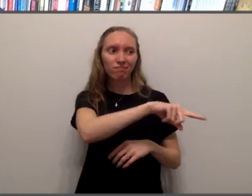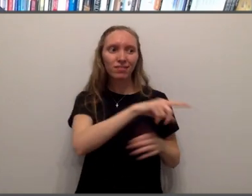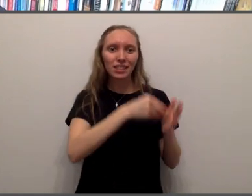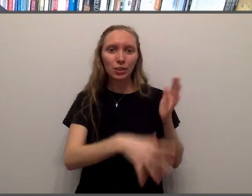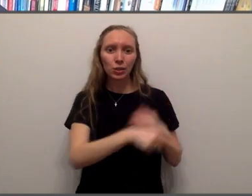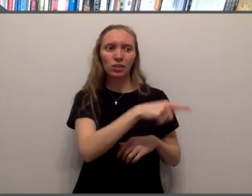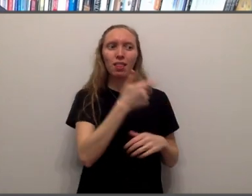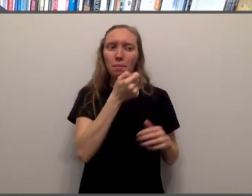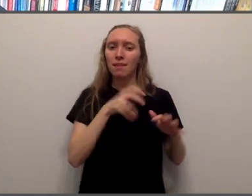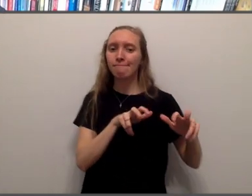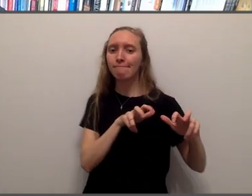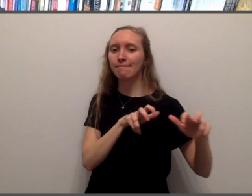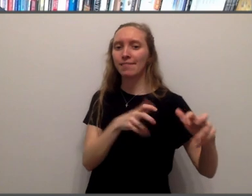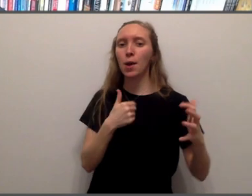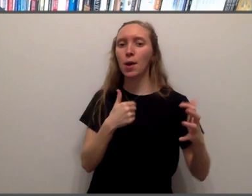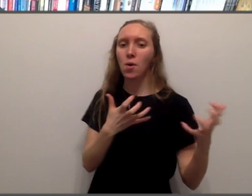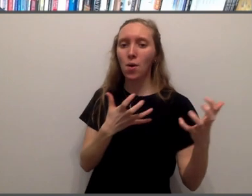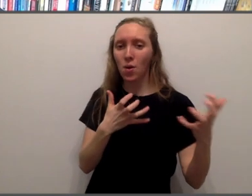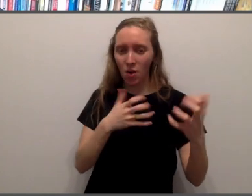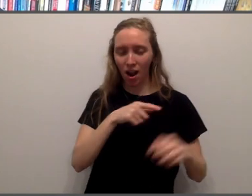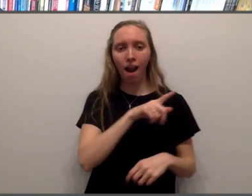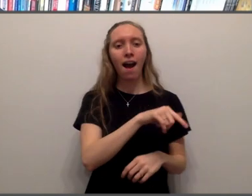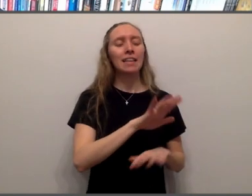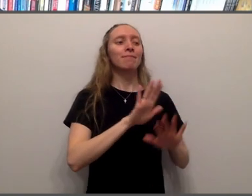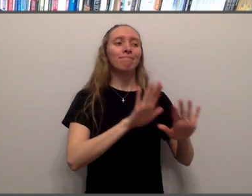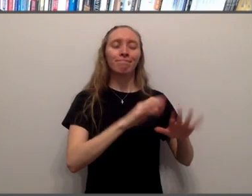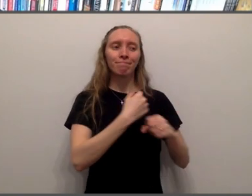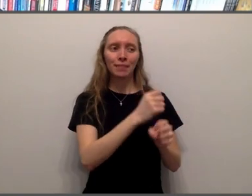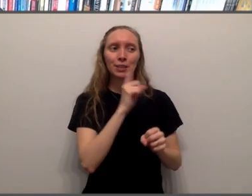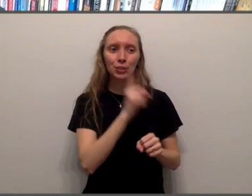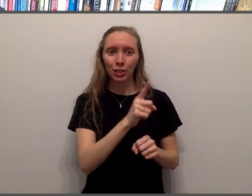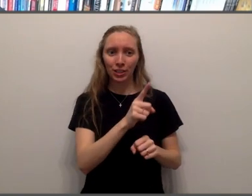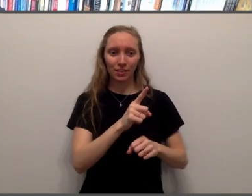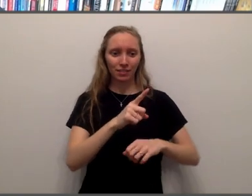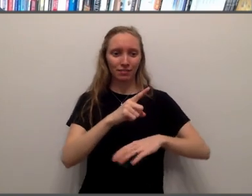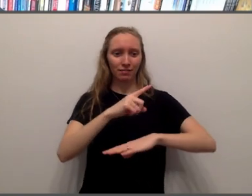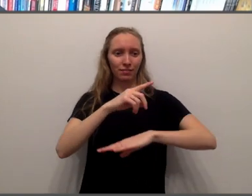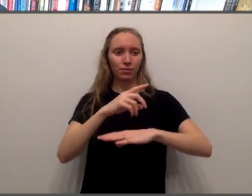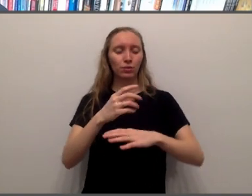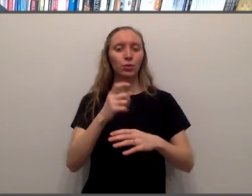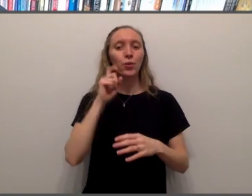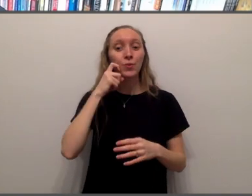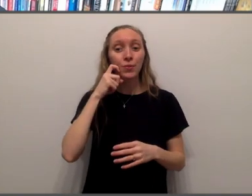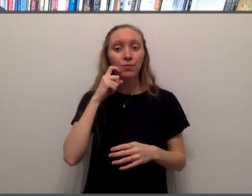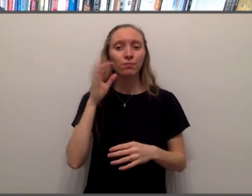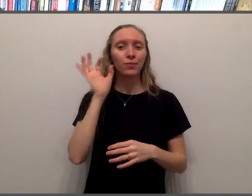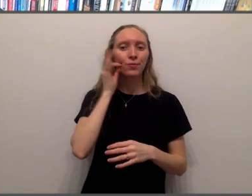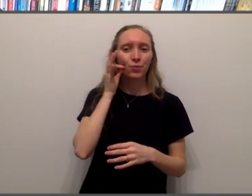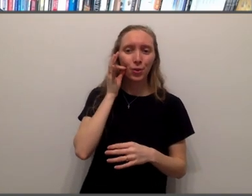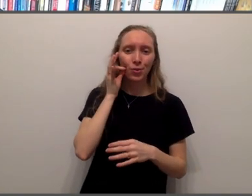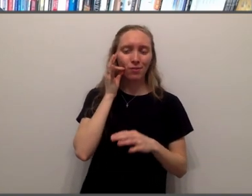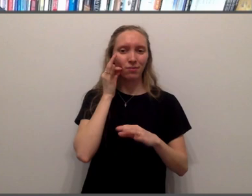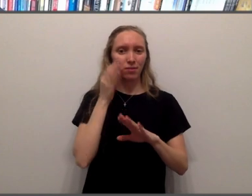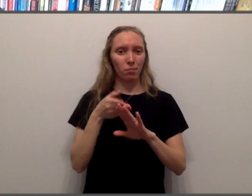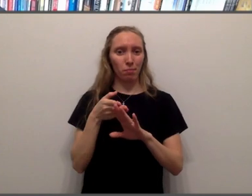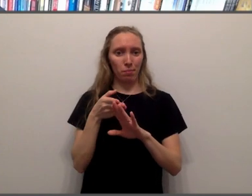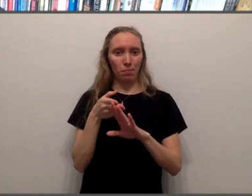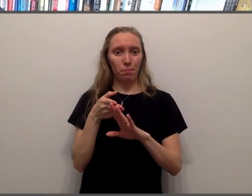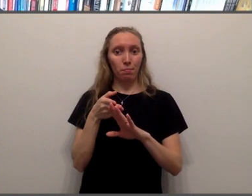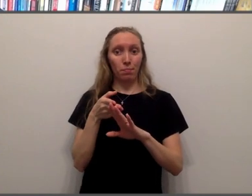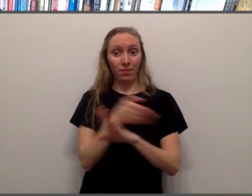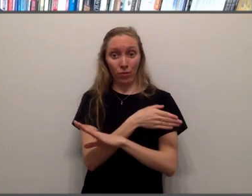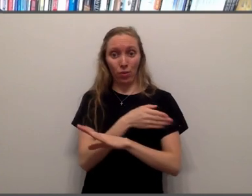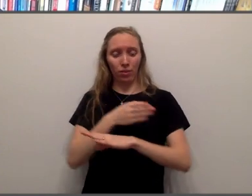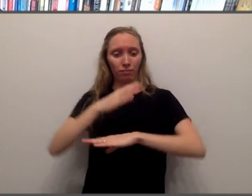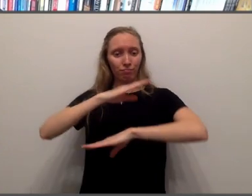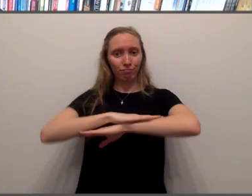class. And so in order to make sure that they didn't eat all the fresh fruit that was laid out on the table for this feast, she